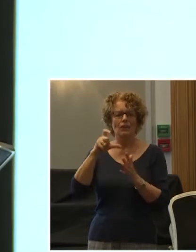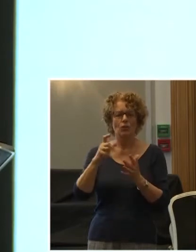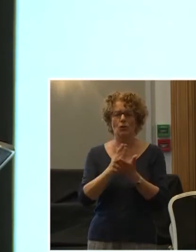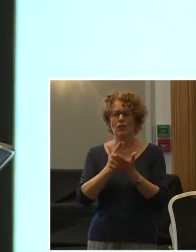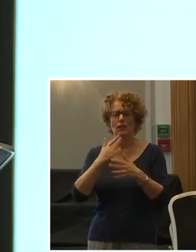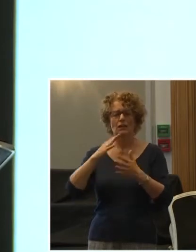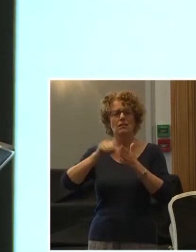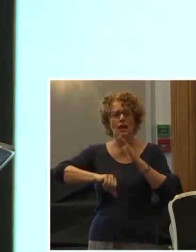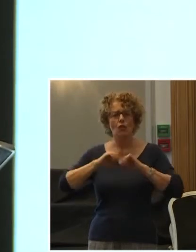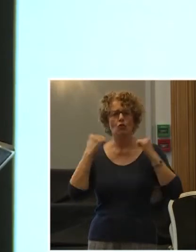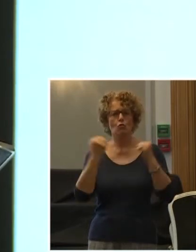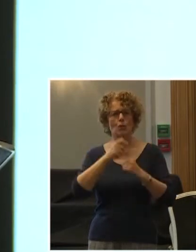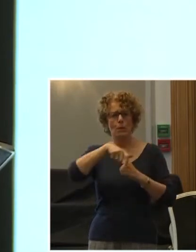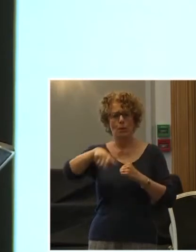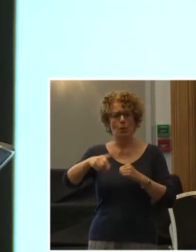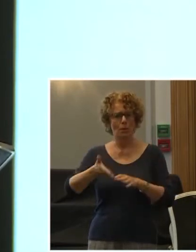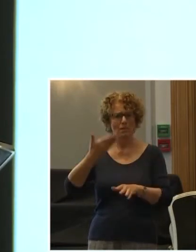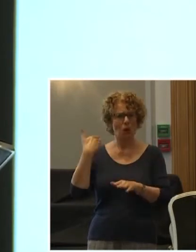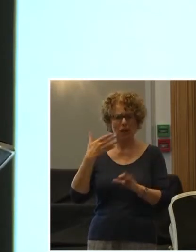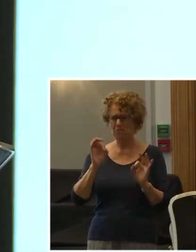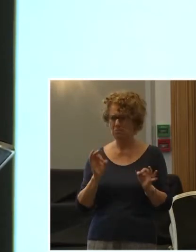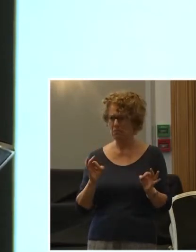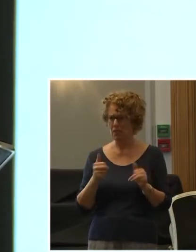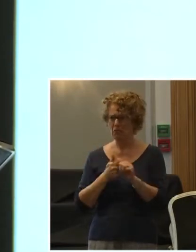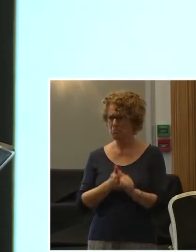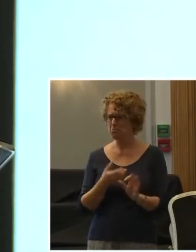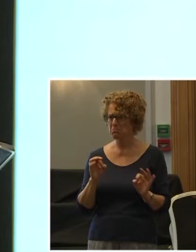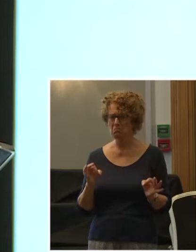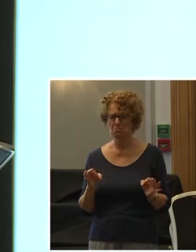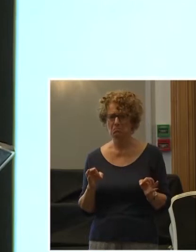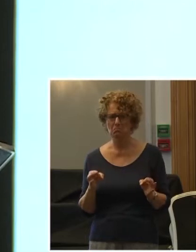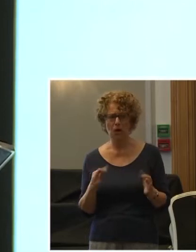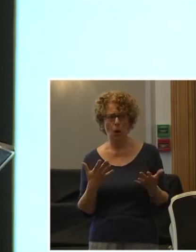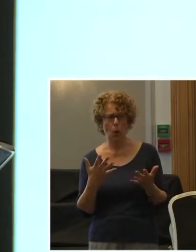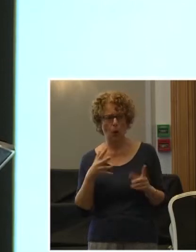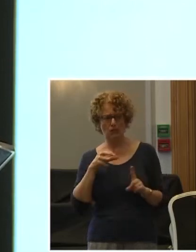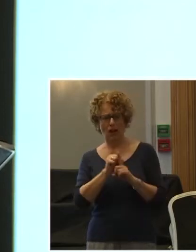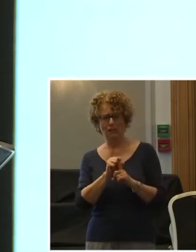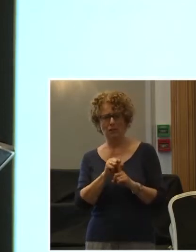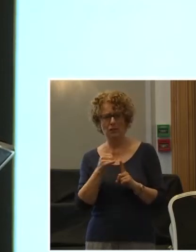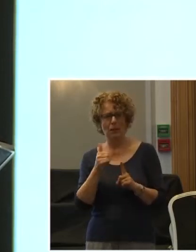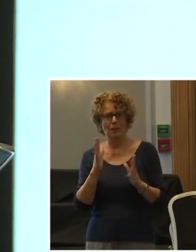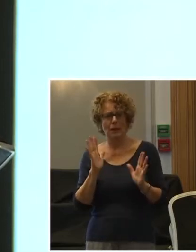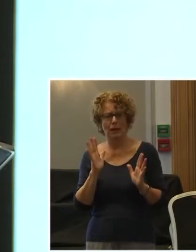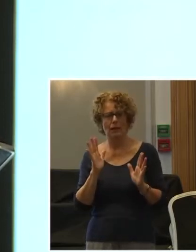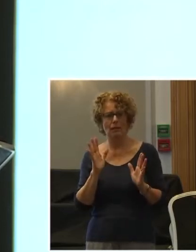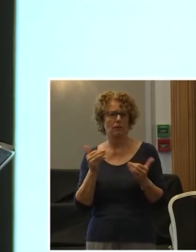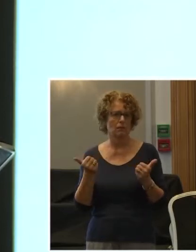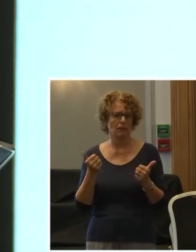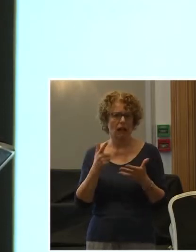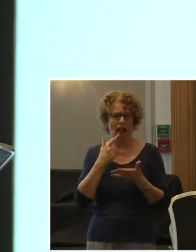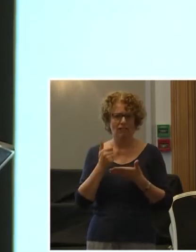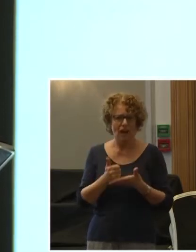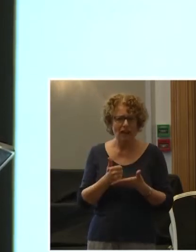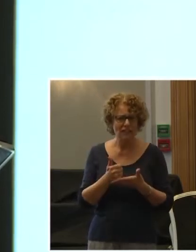where previously there was absolutely nothing, apart from a well-wish, a diagnosis, and more often than not, an